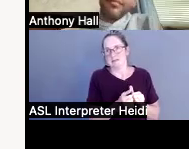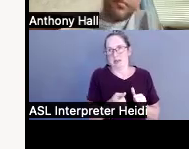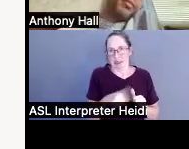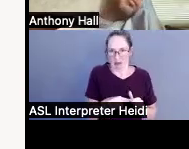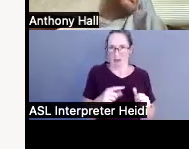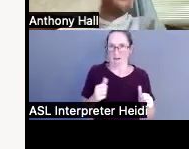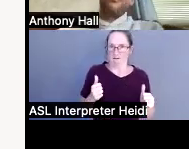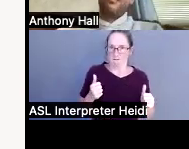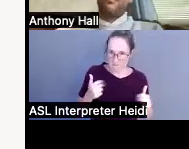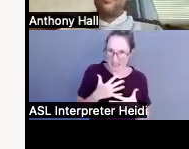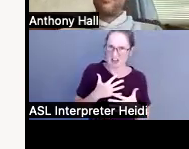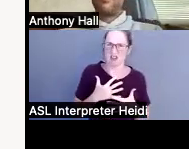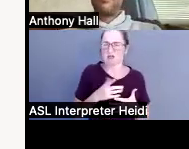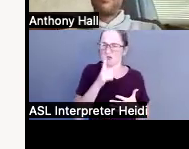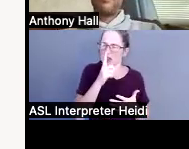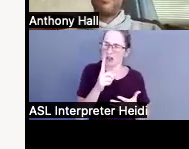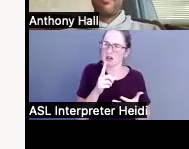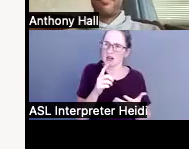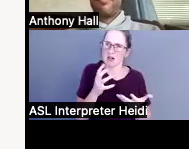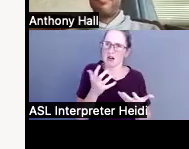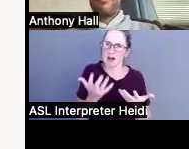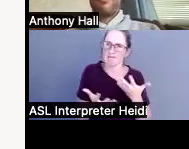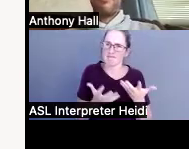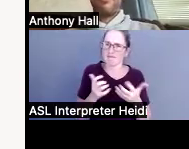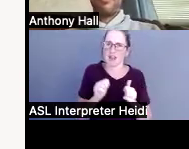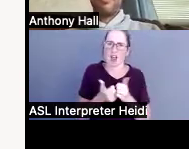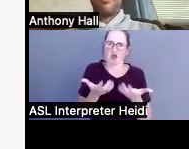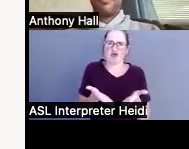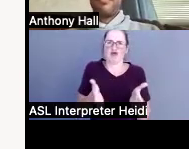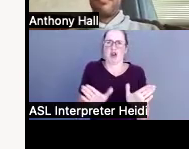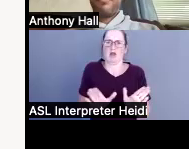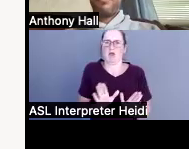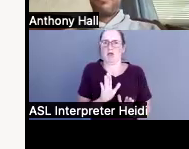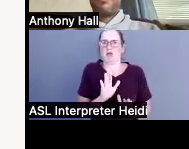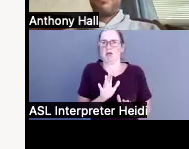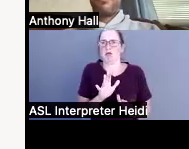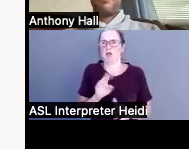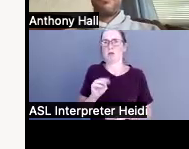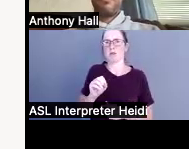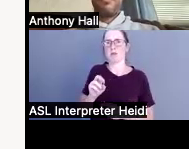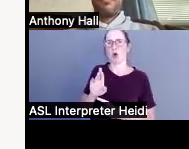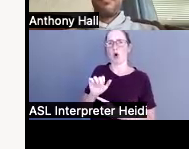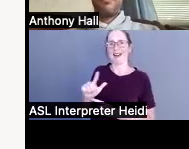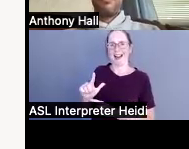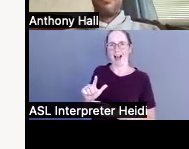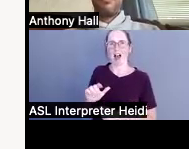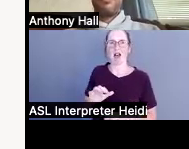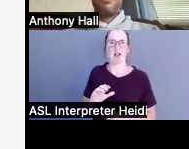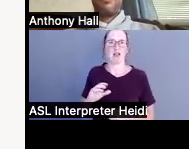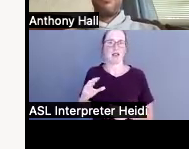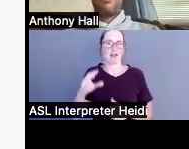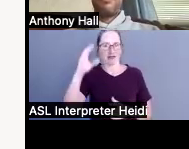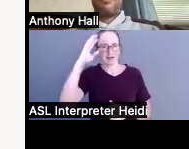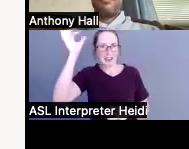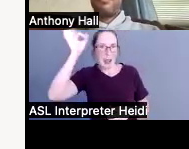faring, just how was generally, how was the morale, how was the input from the participants,